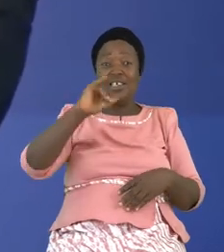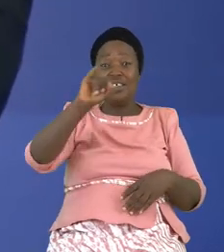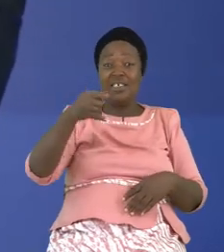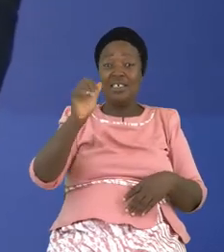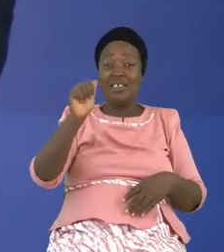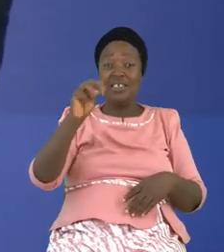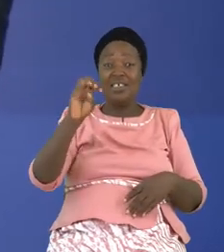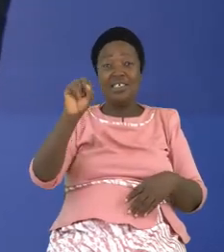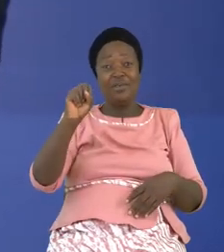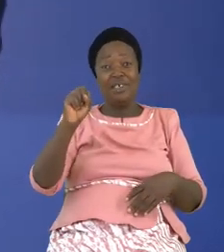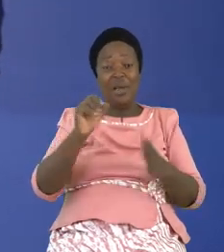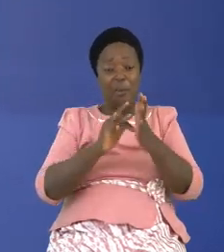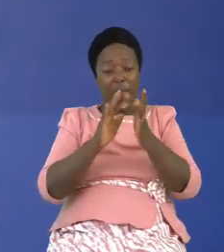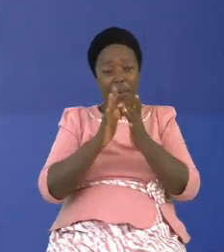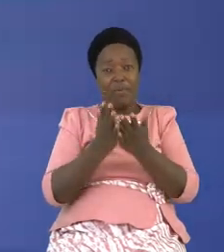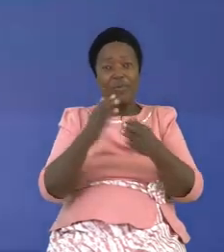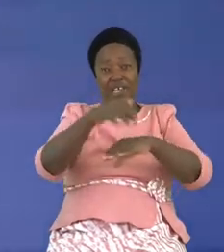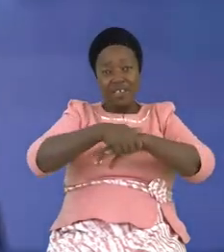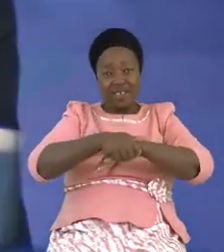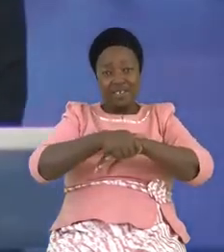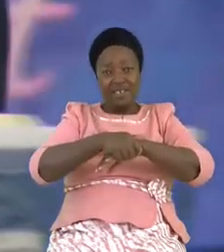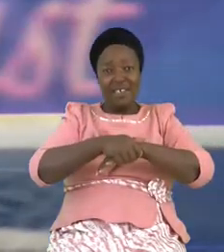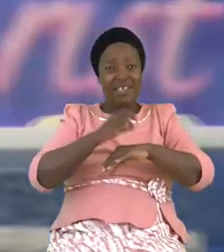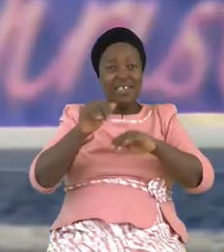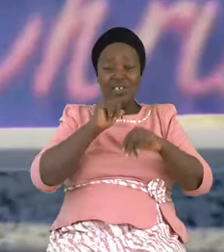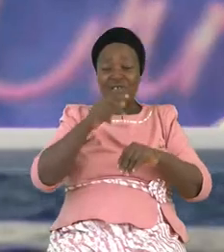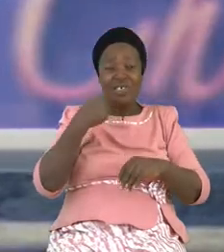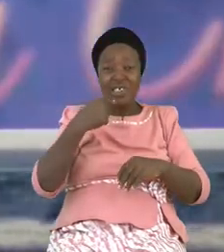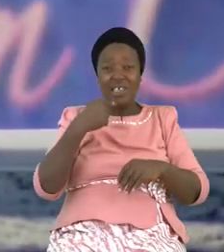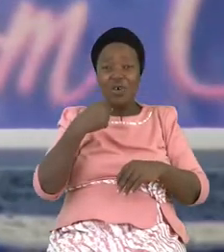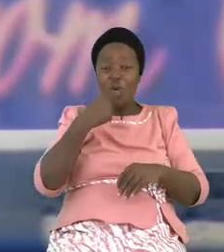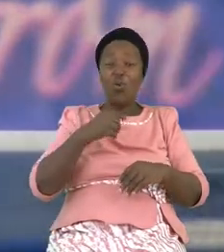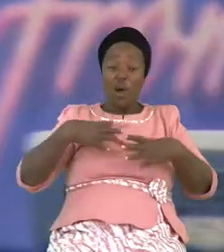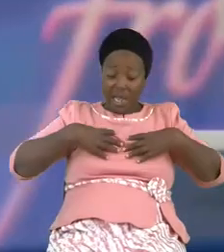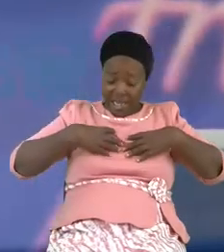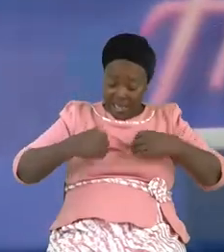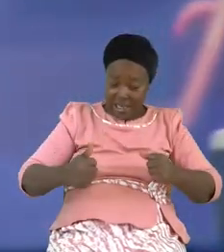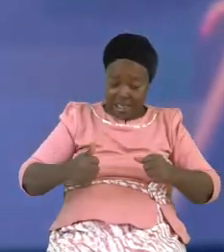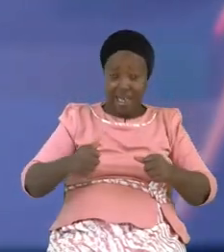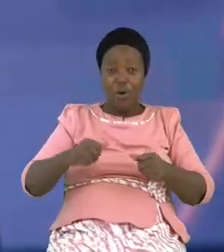healed or will heal, but at this very time now,